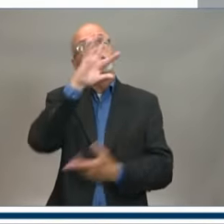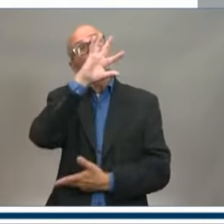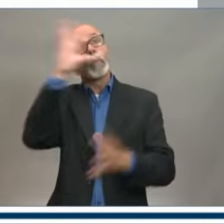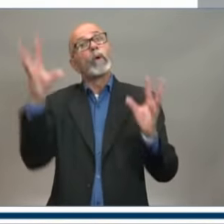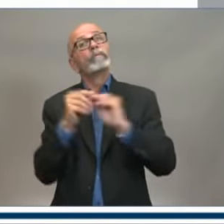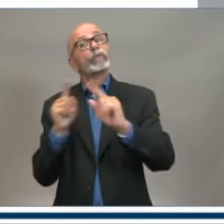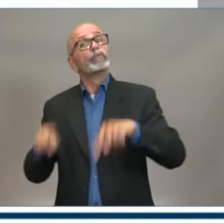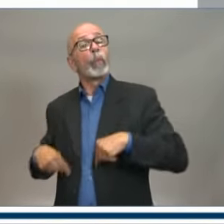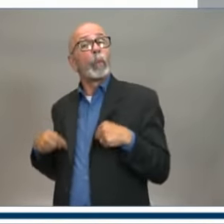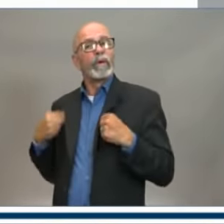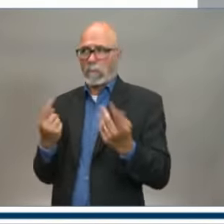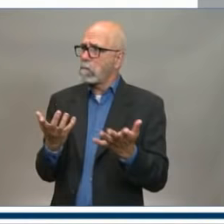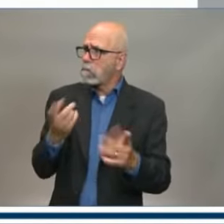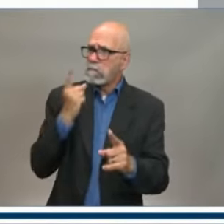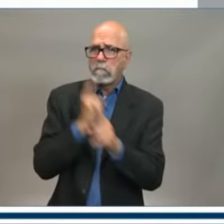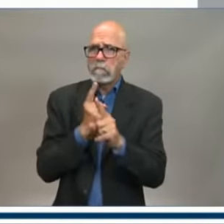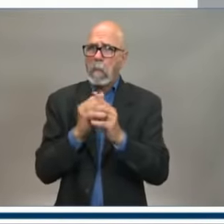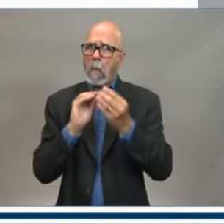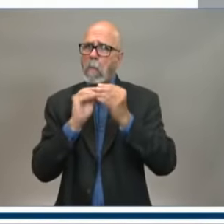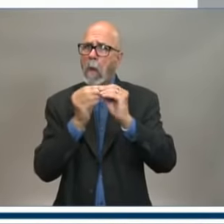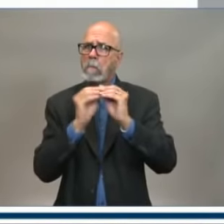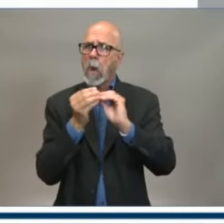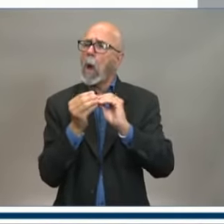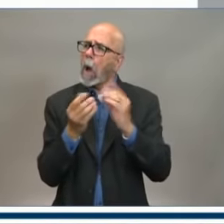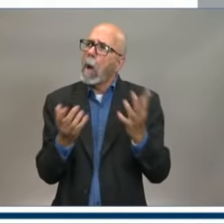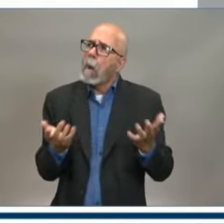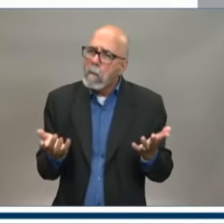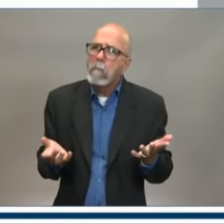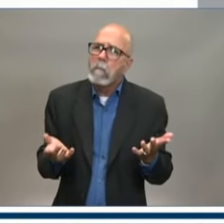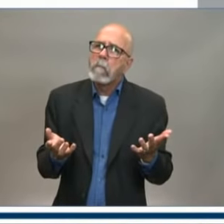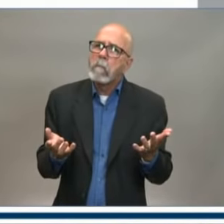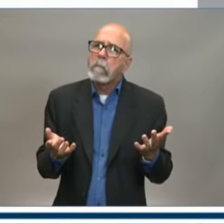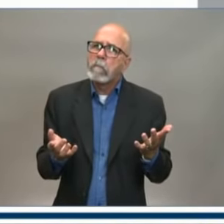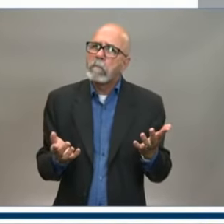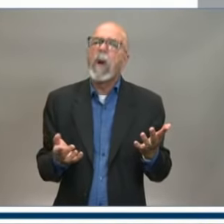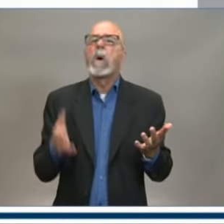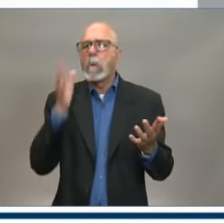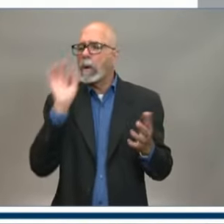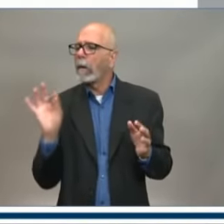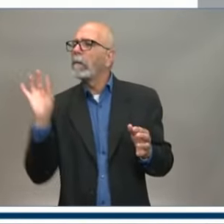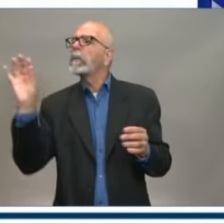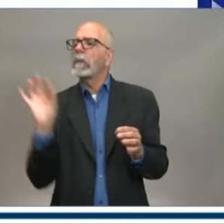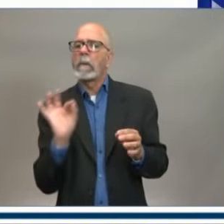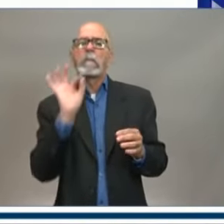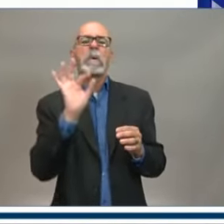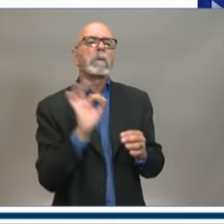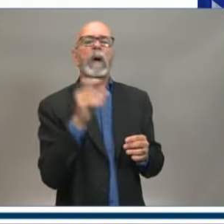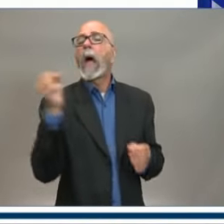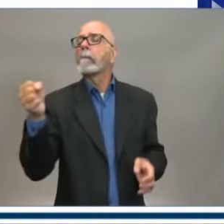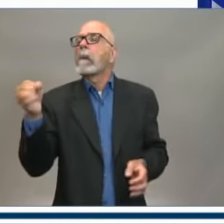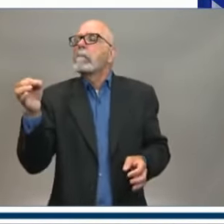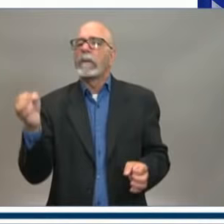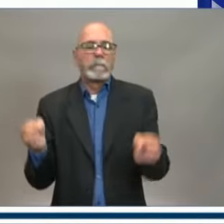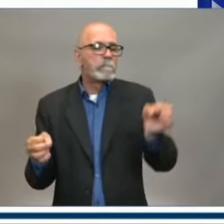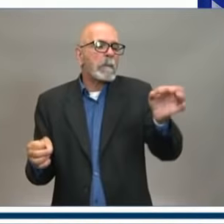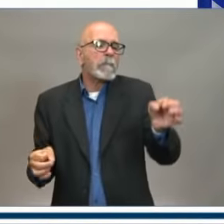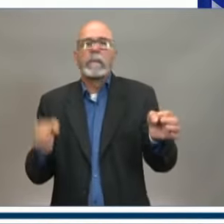what we'll continue to have up by health zone. Kyle, do you have a follow-up?